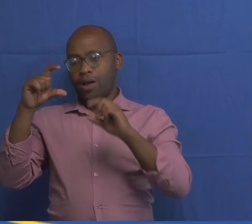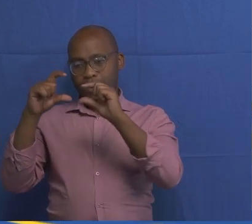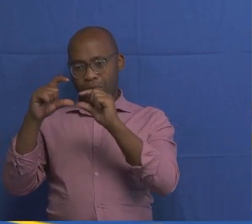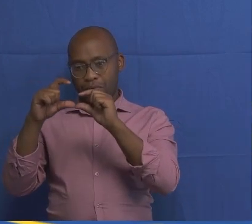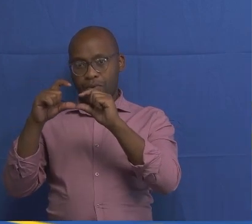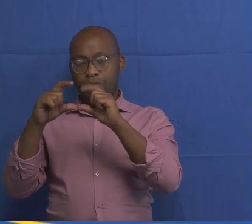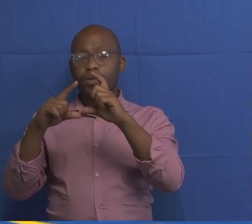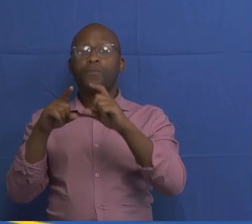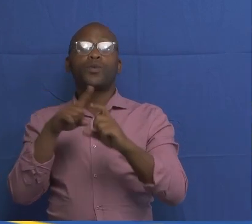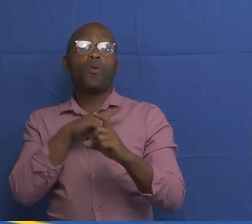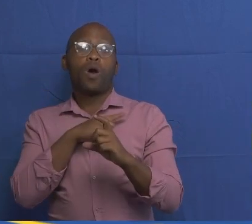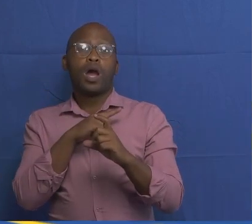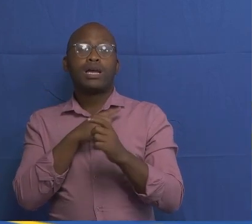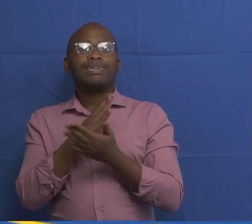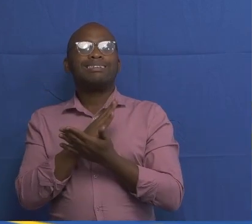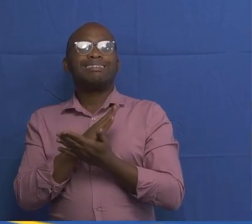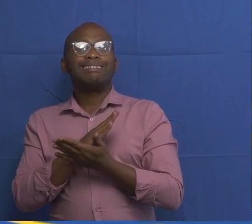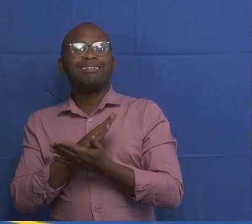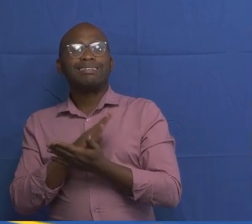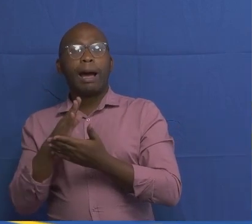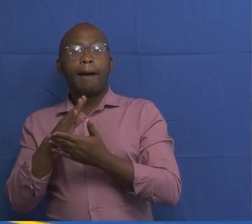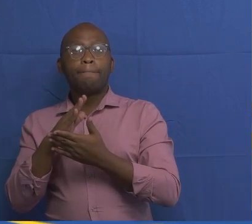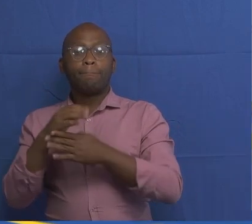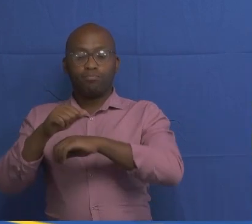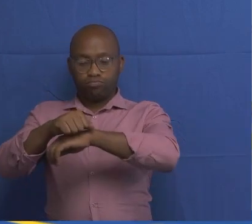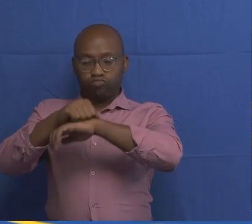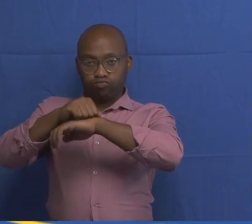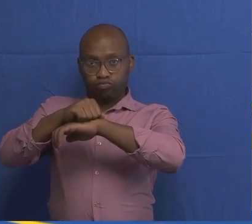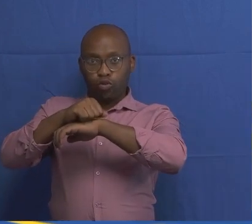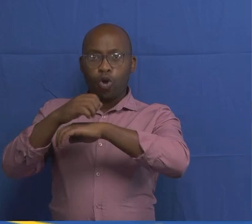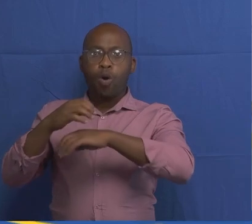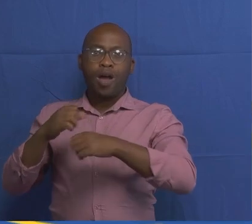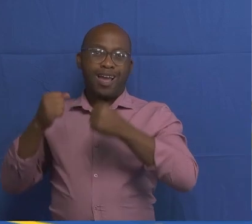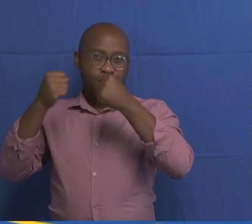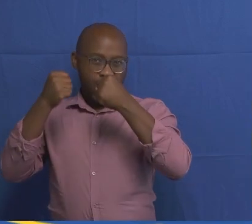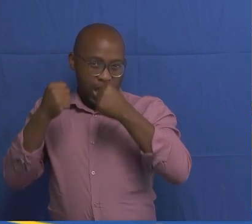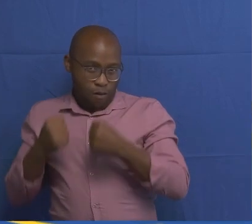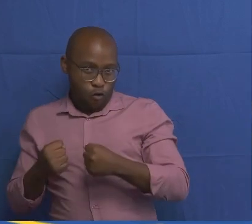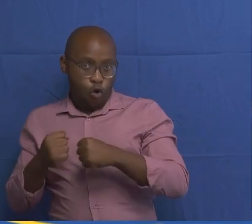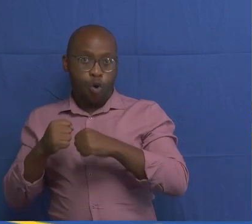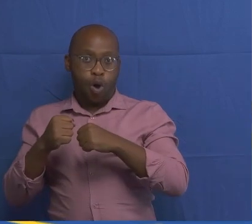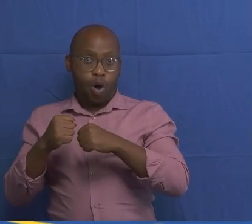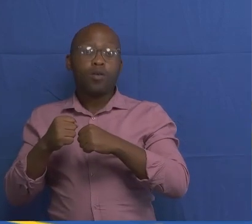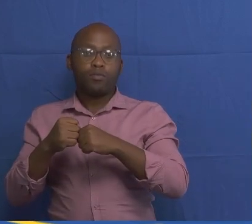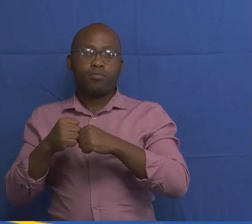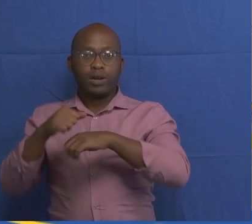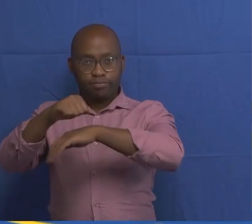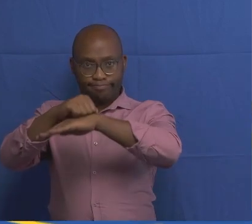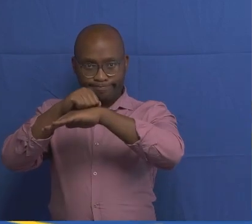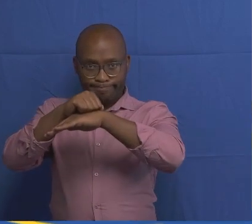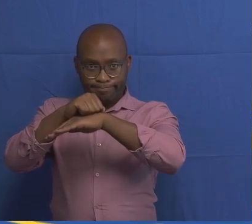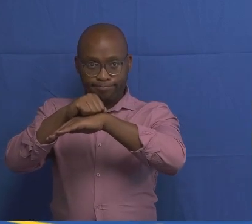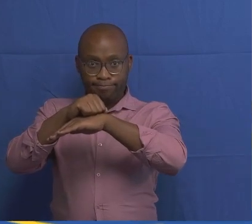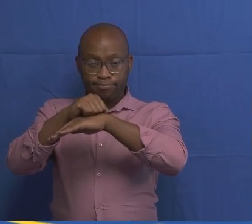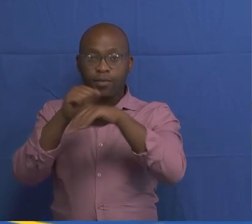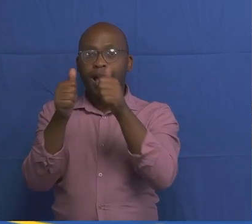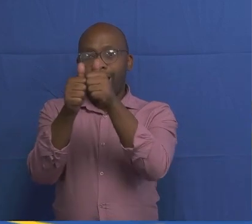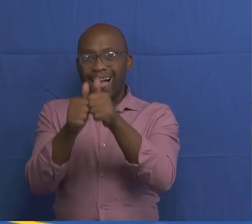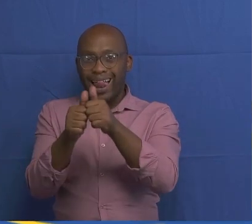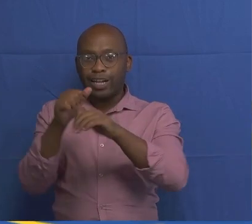these alleles are dominant and some of these alleles are recessive. So how do we define a dominant